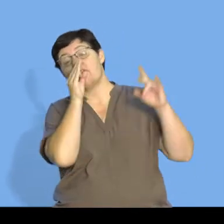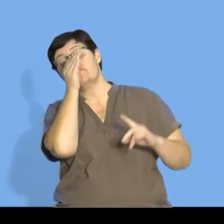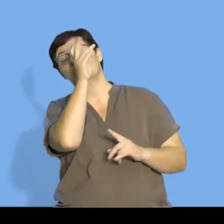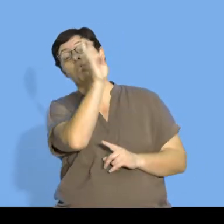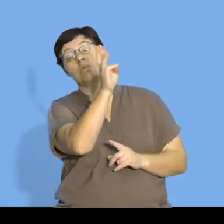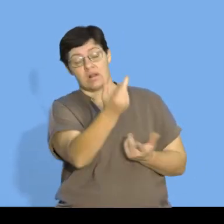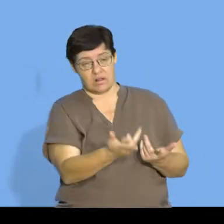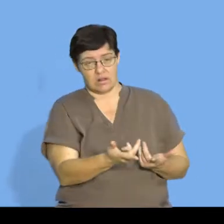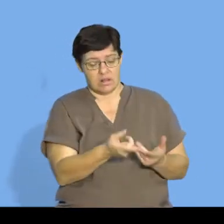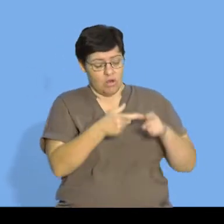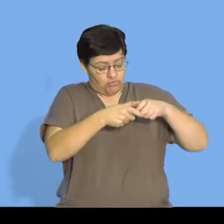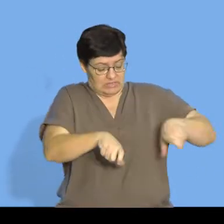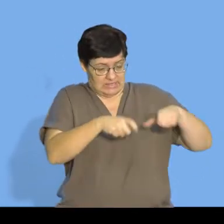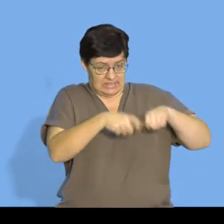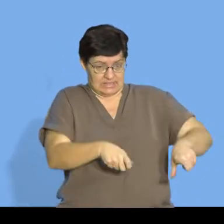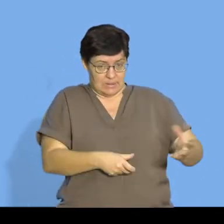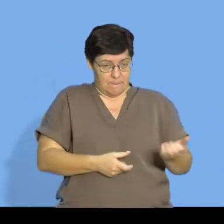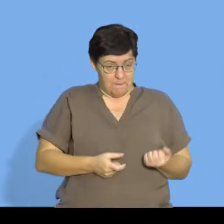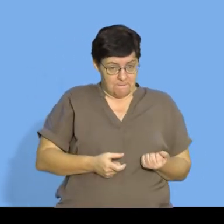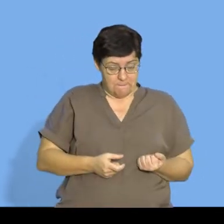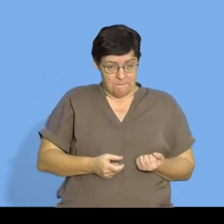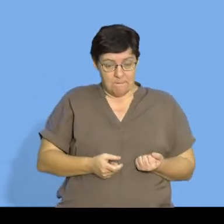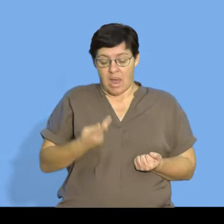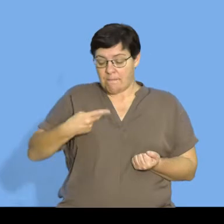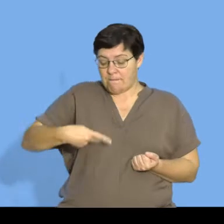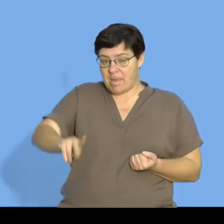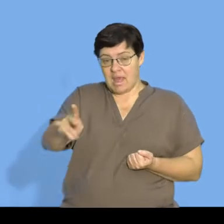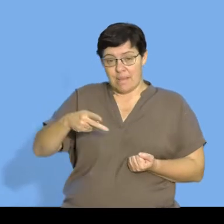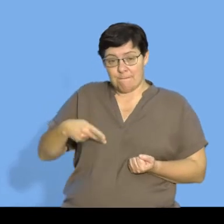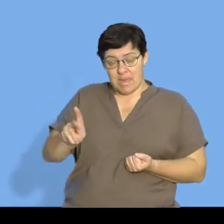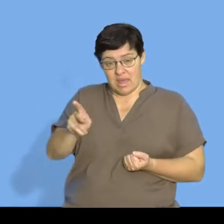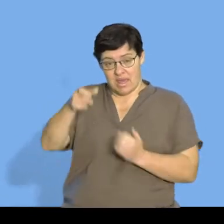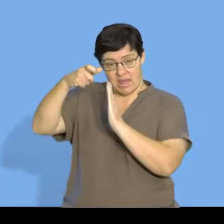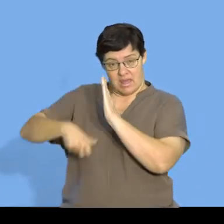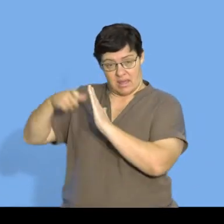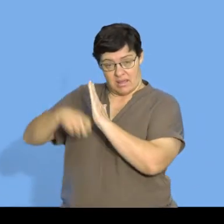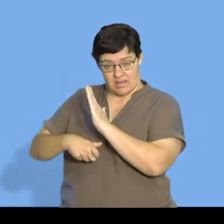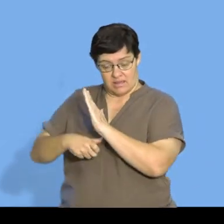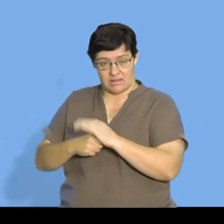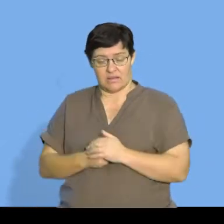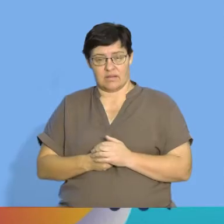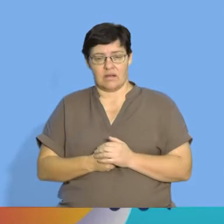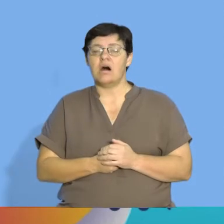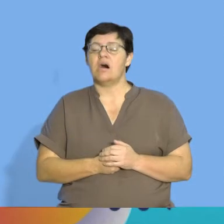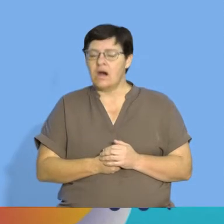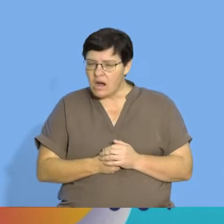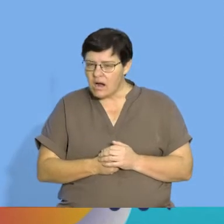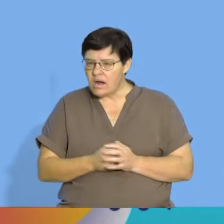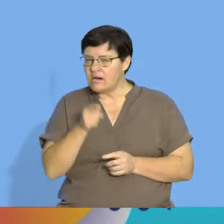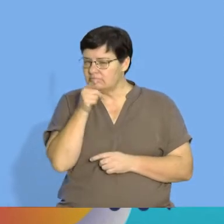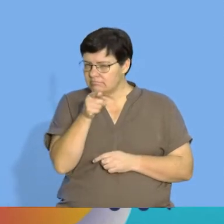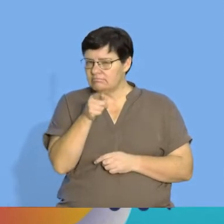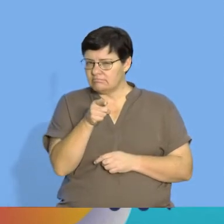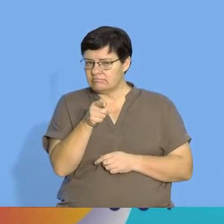forecasting. Receipts and payments immediately should give you an